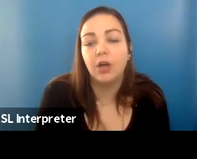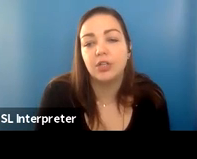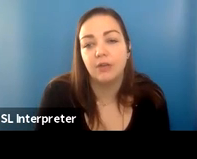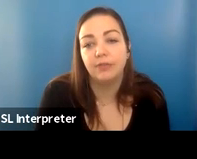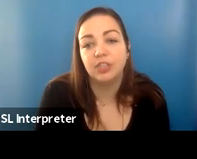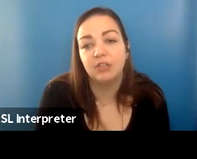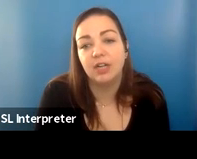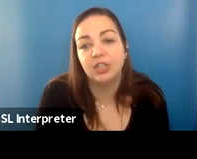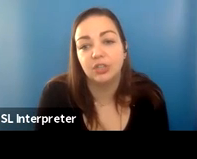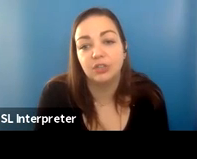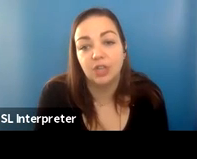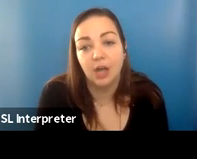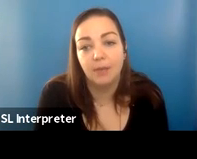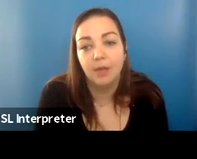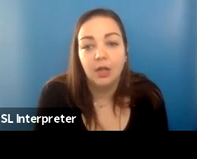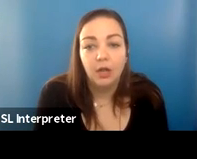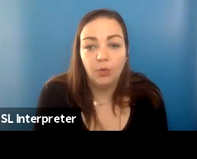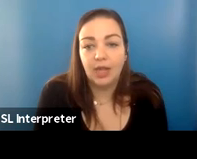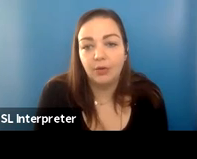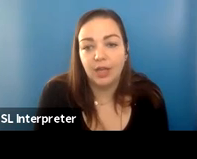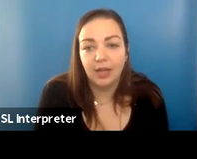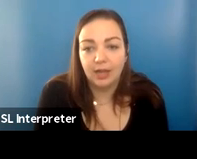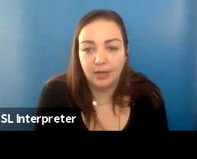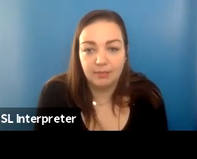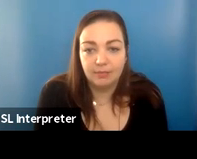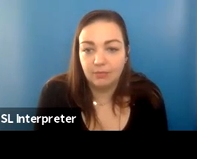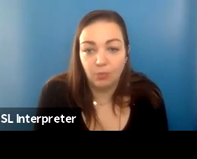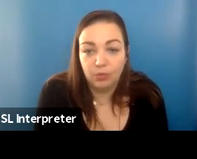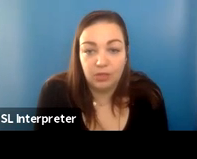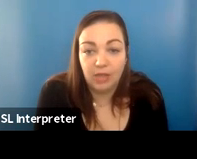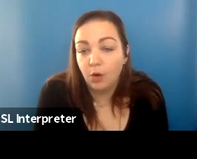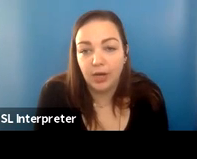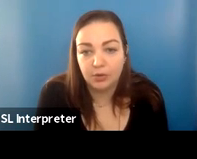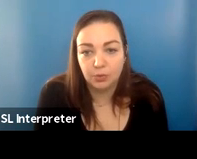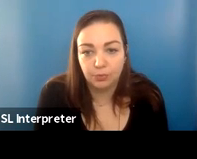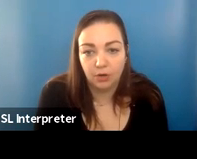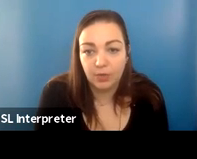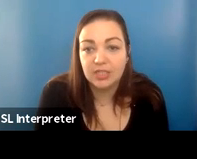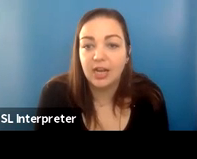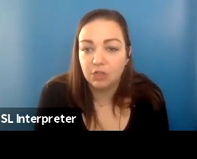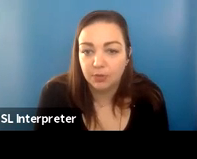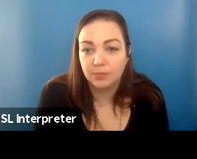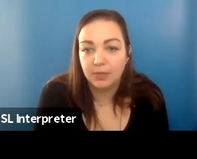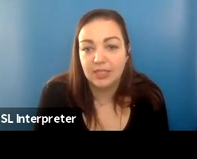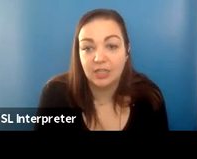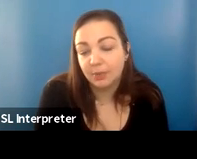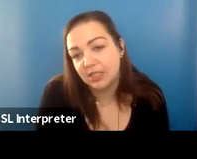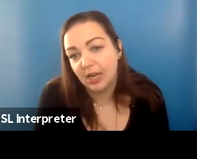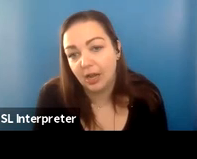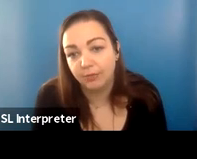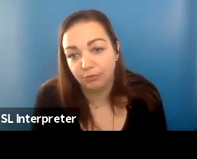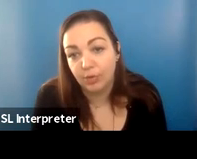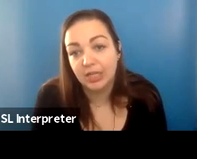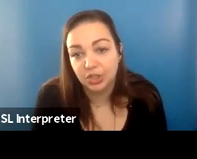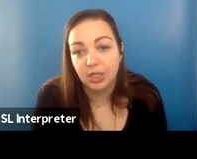do a Passover for generations to come. Without that, how are we going to improve? We need to take responsibility,